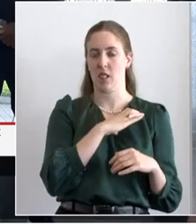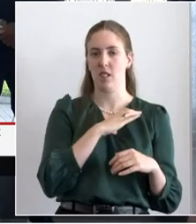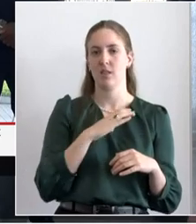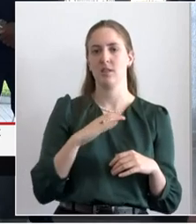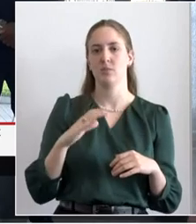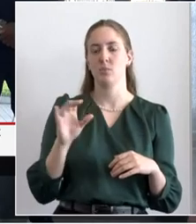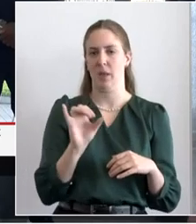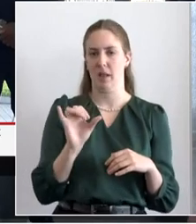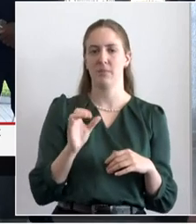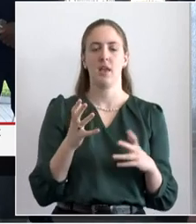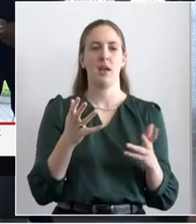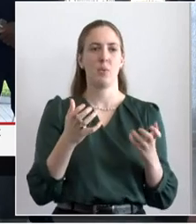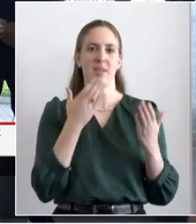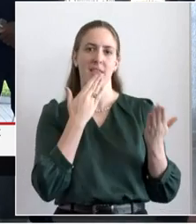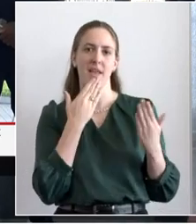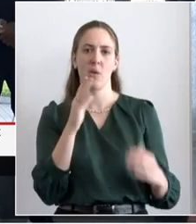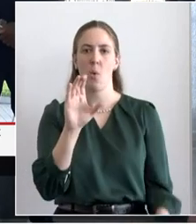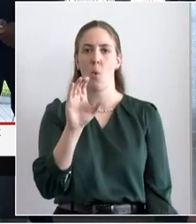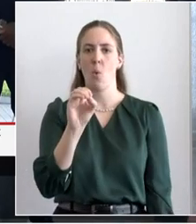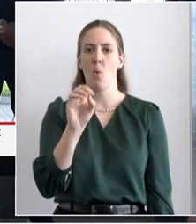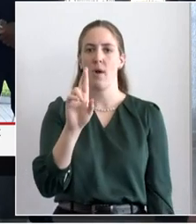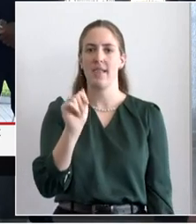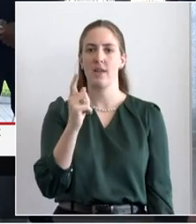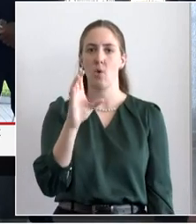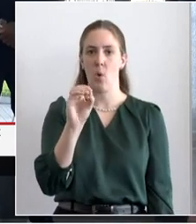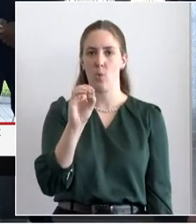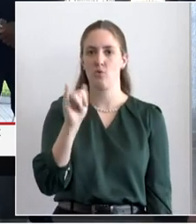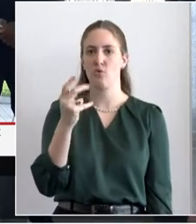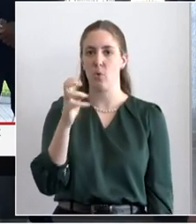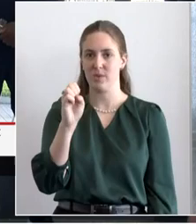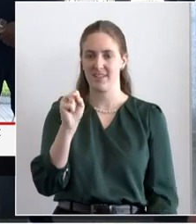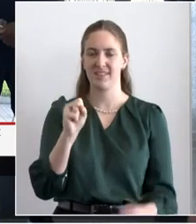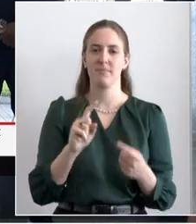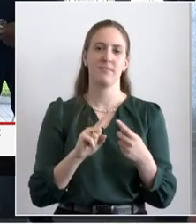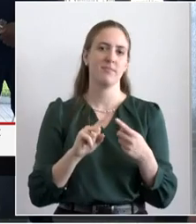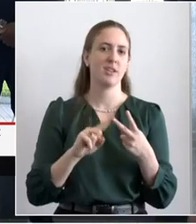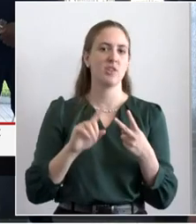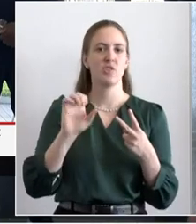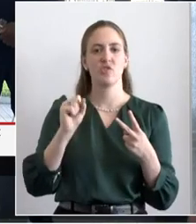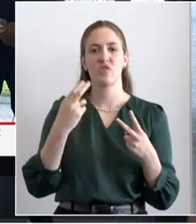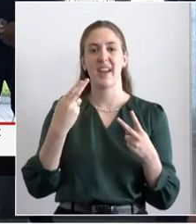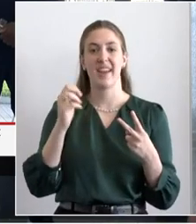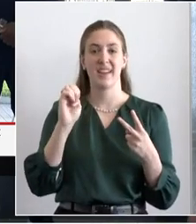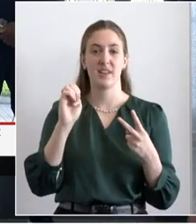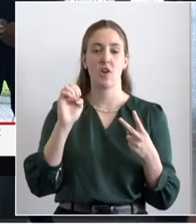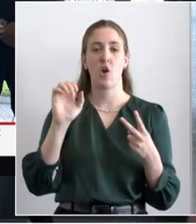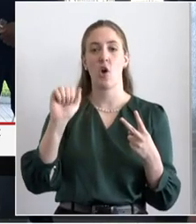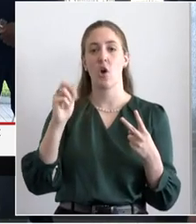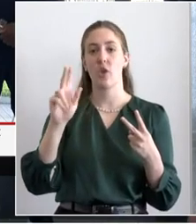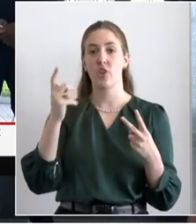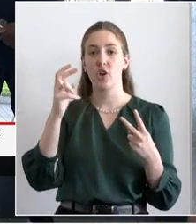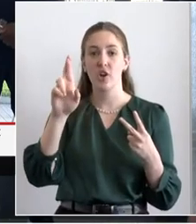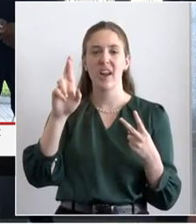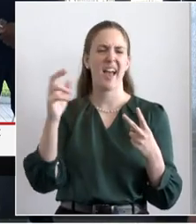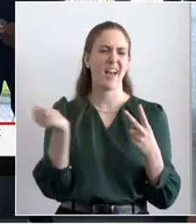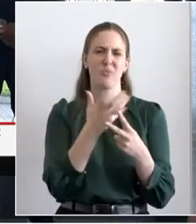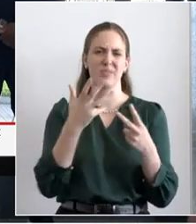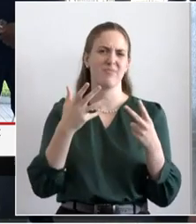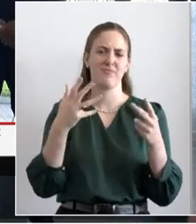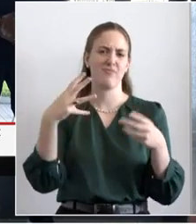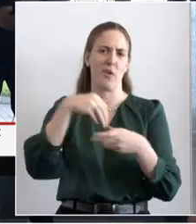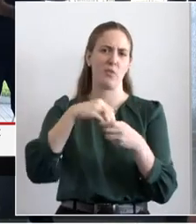efforts. And I want to thank Orlando Jones and Shana Arthur and our whole strategic sourcing and procurement team for their work in advancing these efforts on